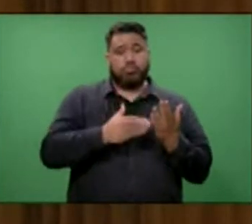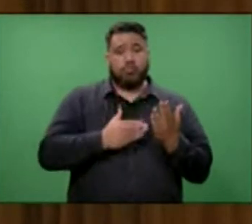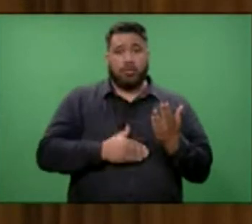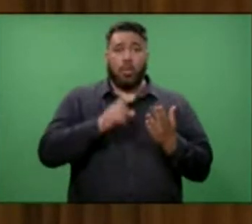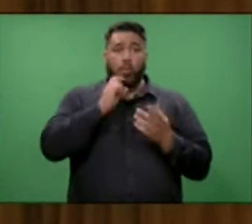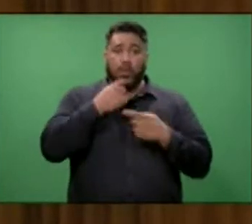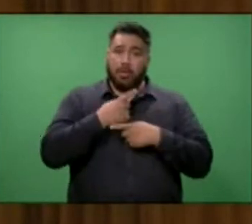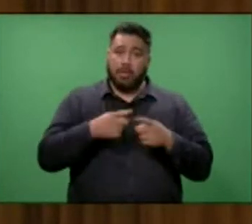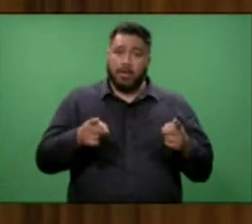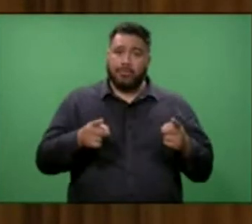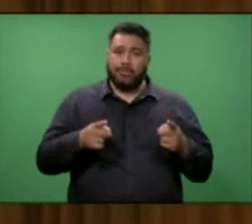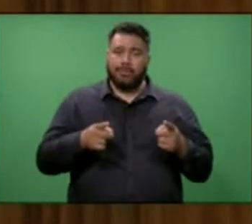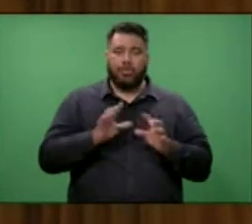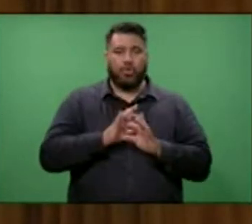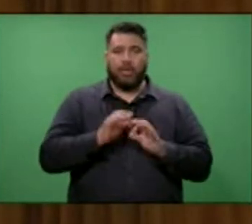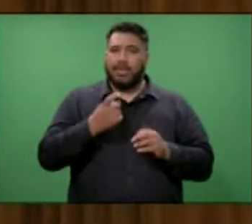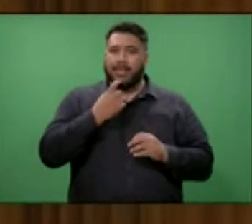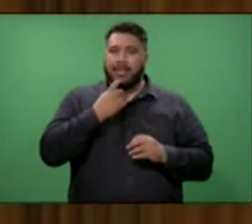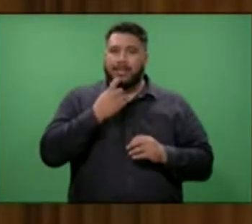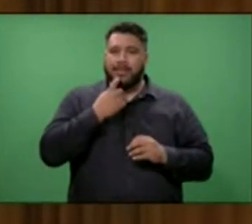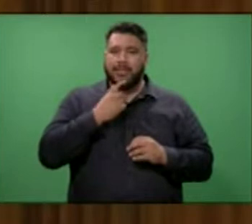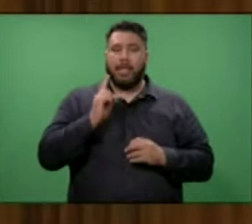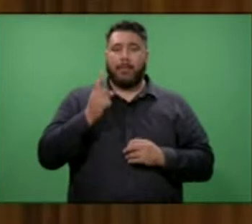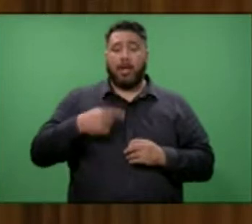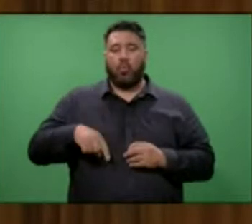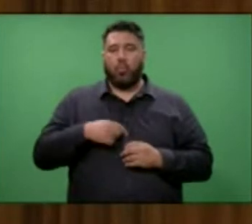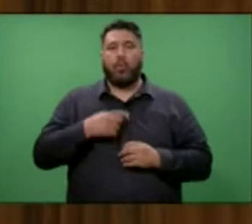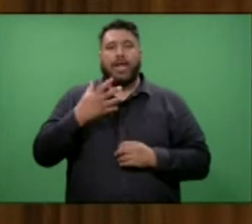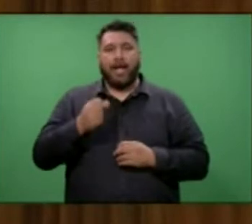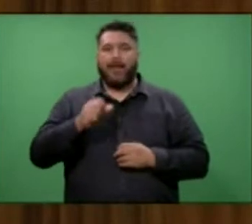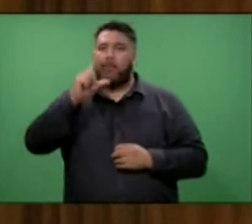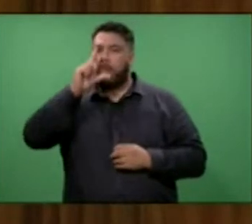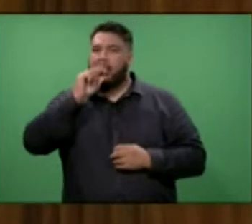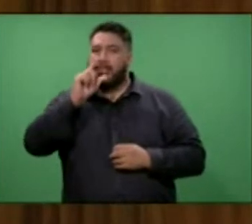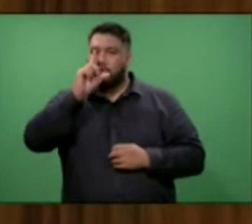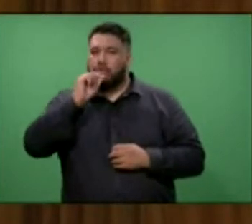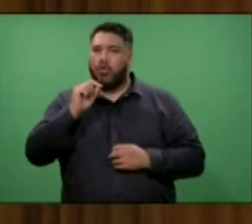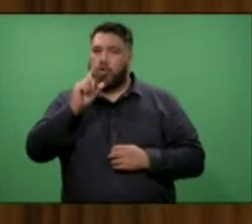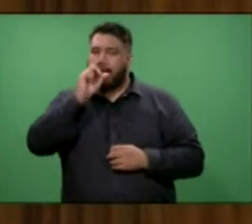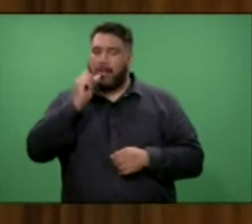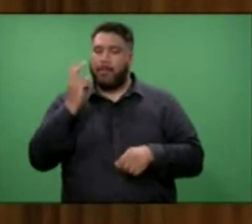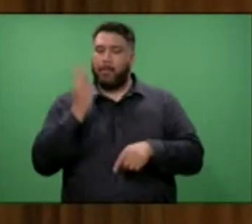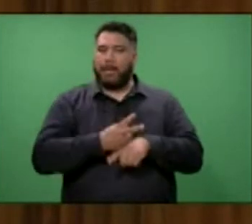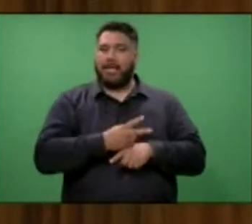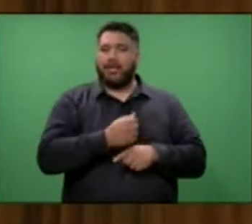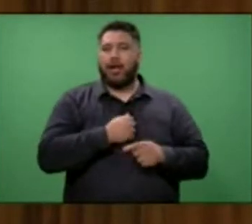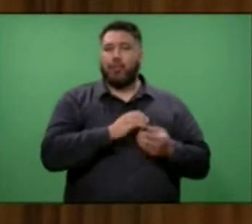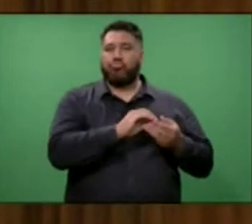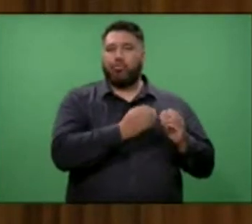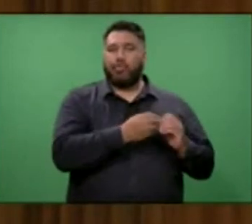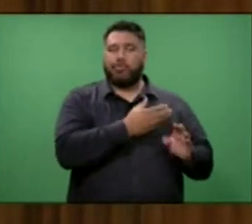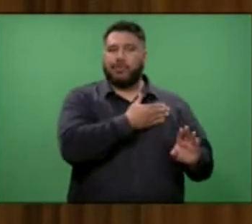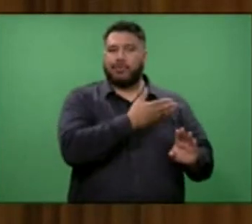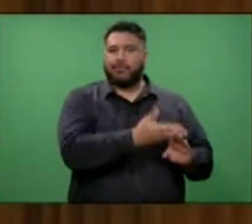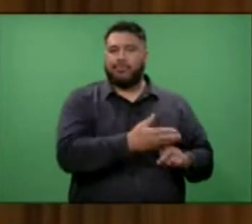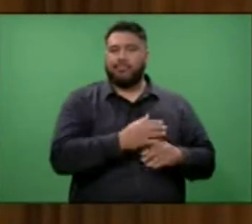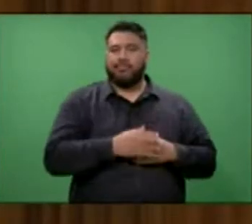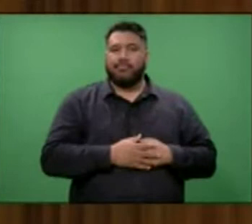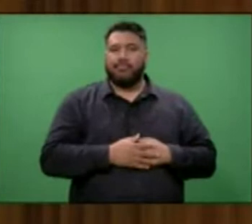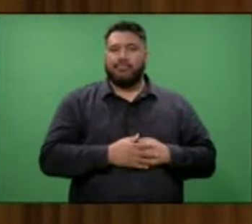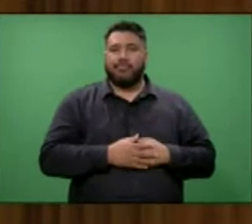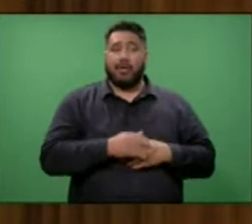and potential greatly outweigh our problems. In this pandemic, we have shown our willingness and